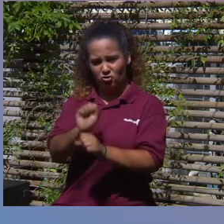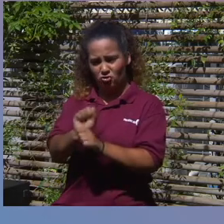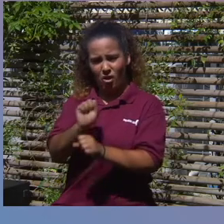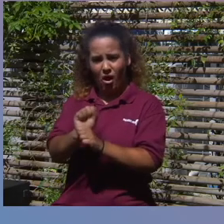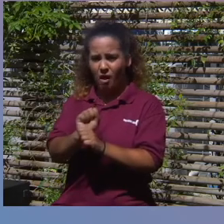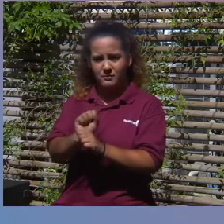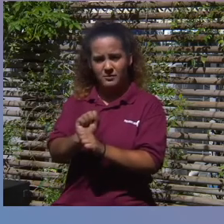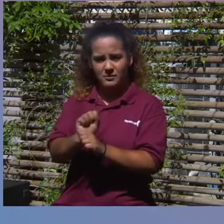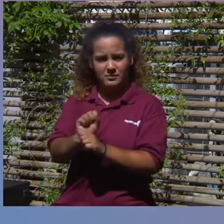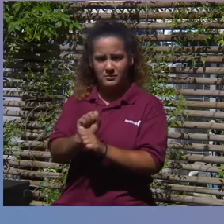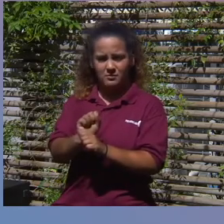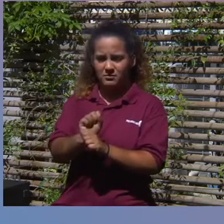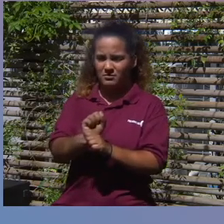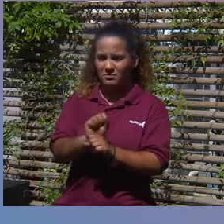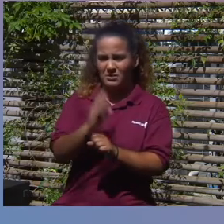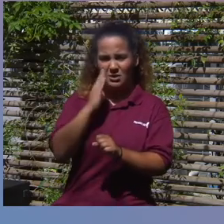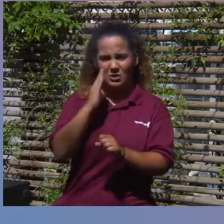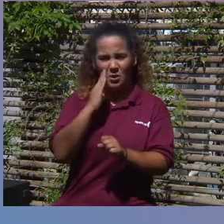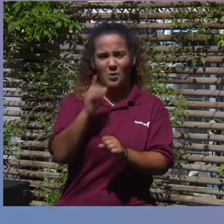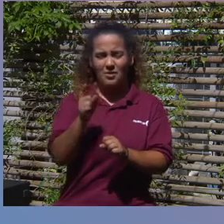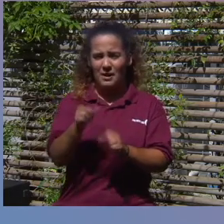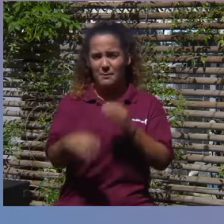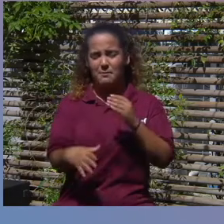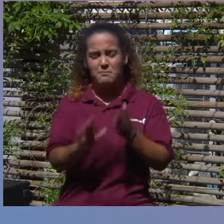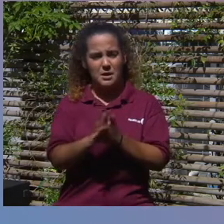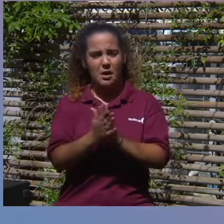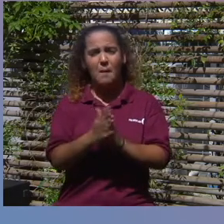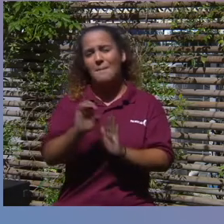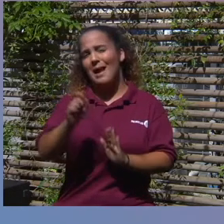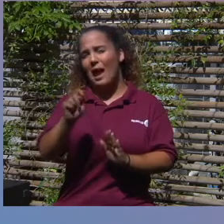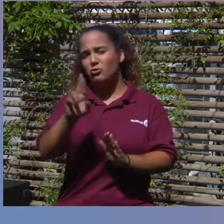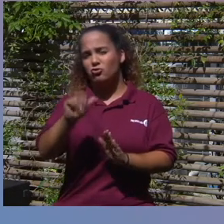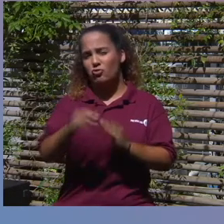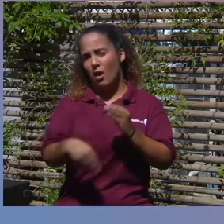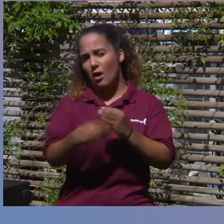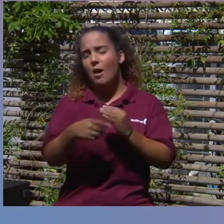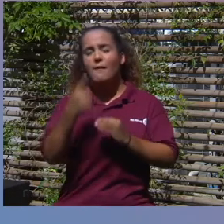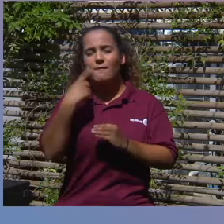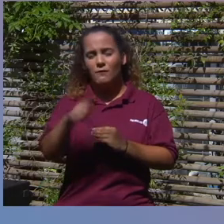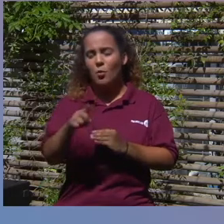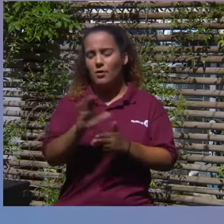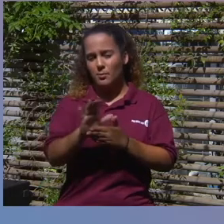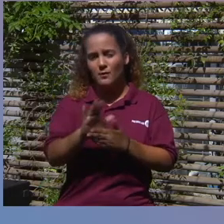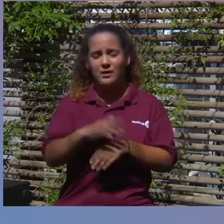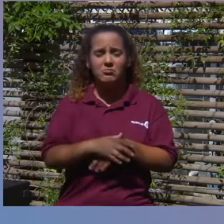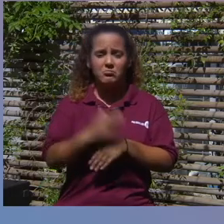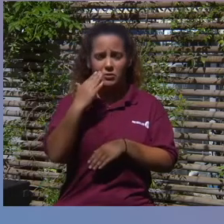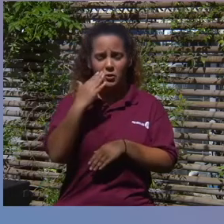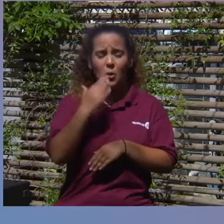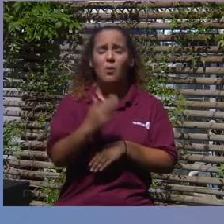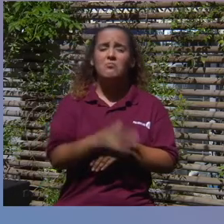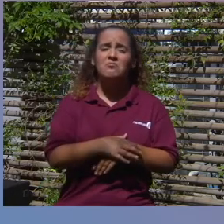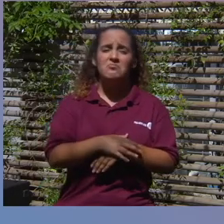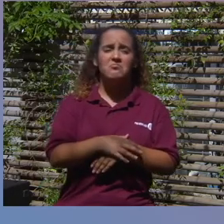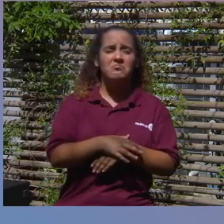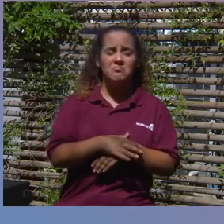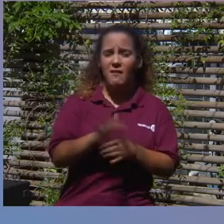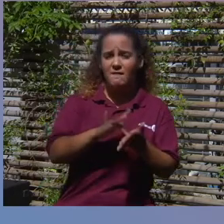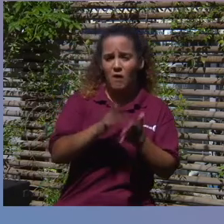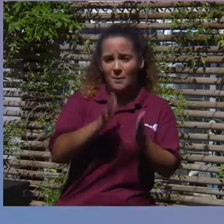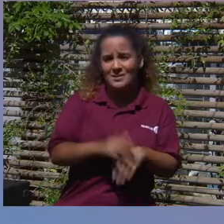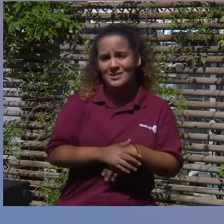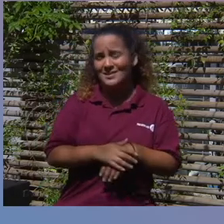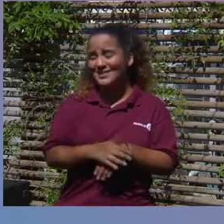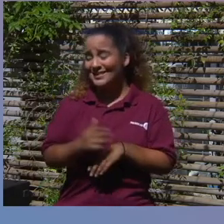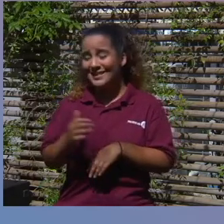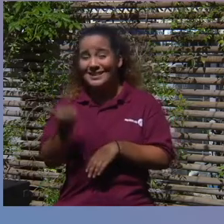be an extra in the movie Amistad because it was important. Wow. Pharmacists, teachers, dental